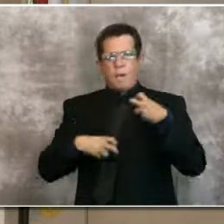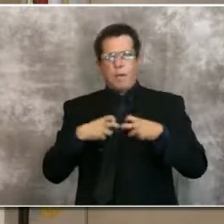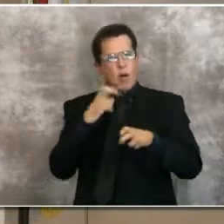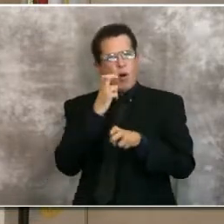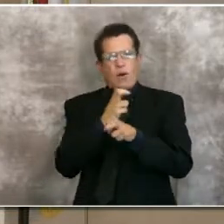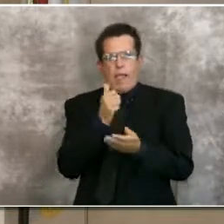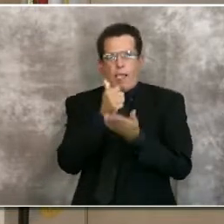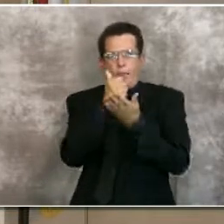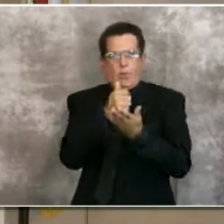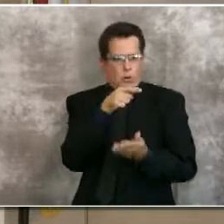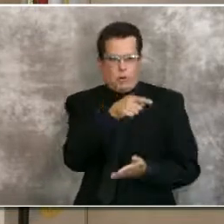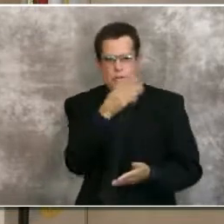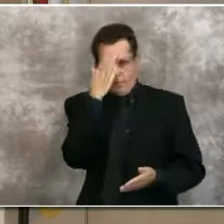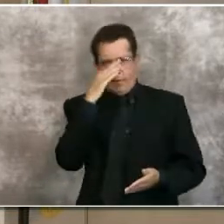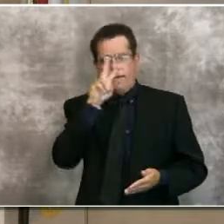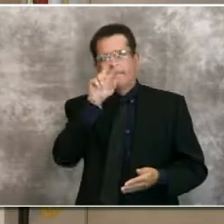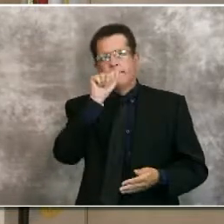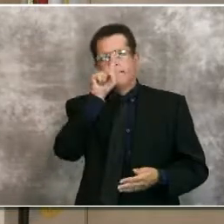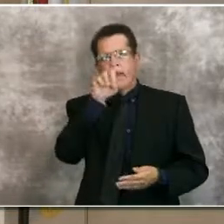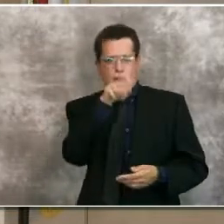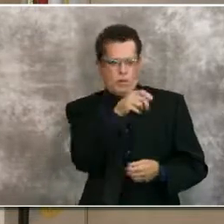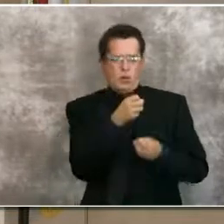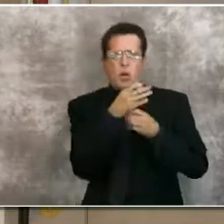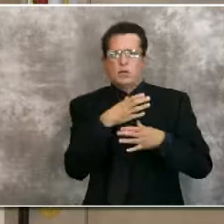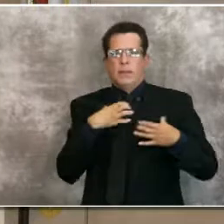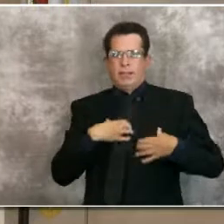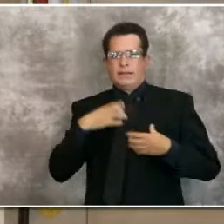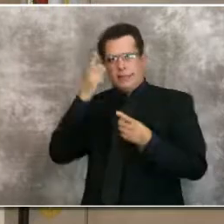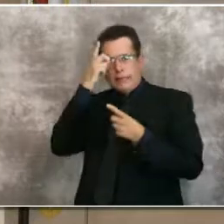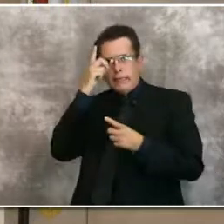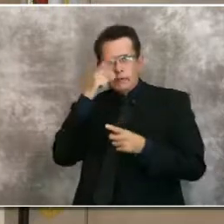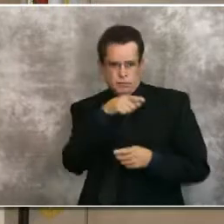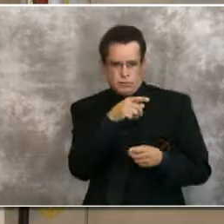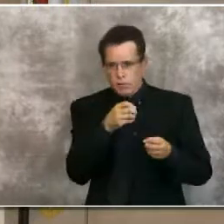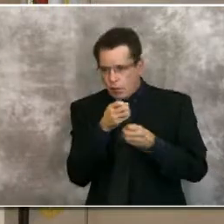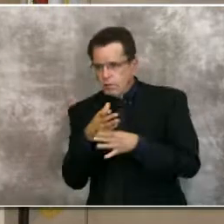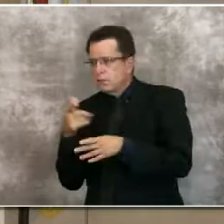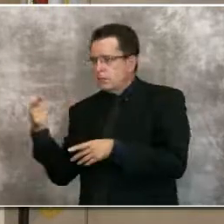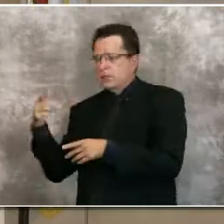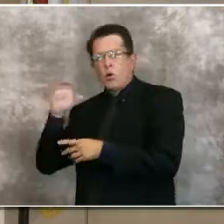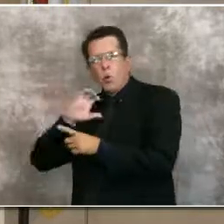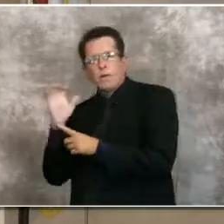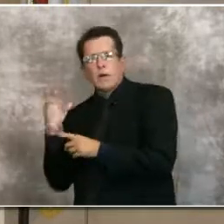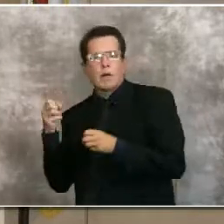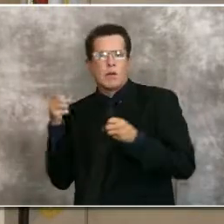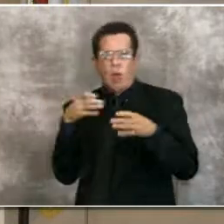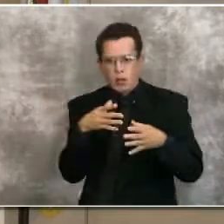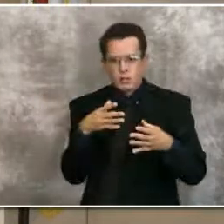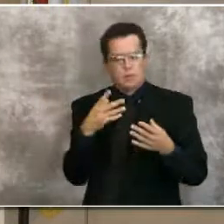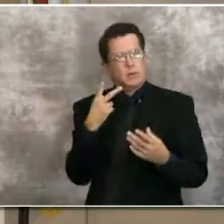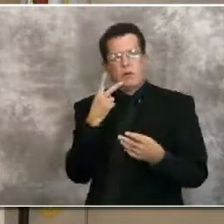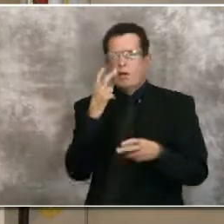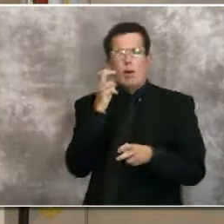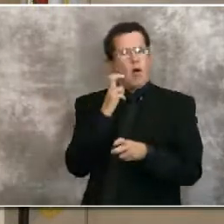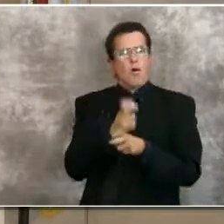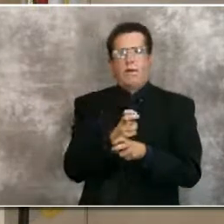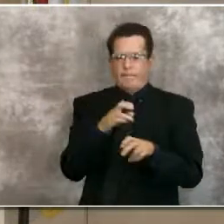because vaping can cause its own lung disease as well. And we've seen a number of cases of that as well.